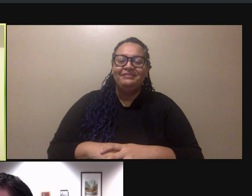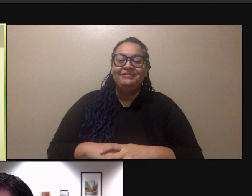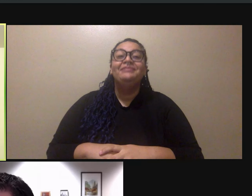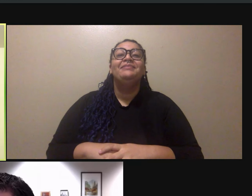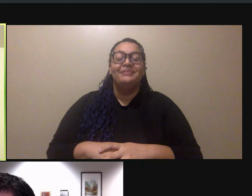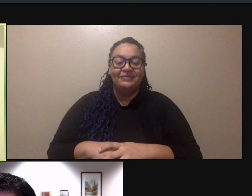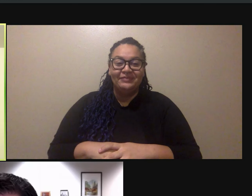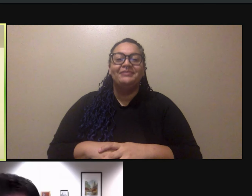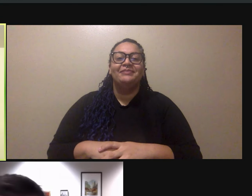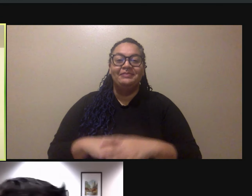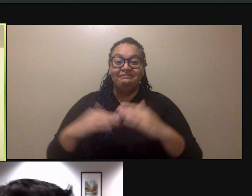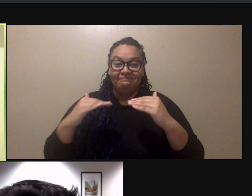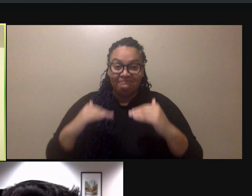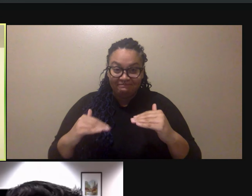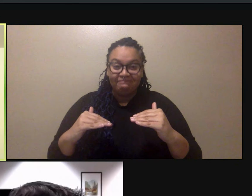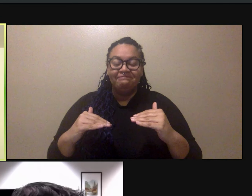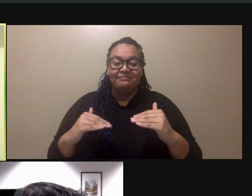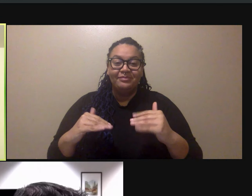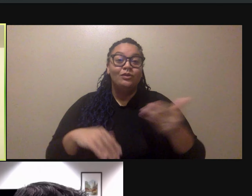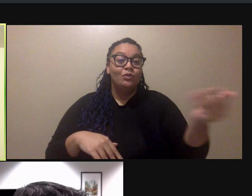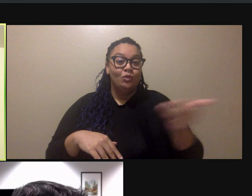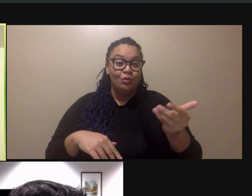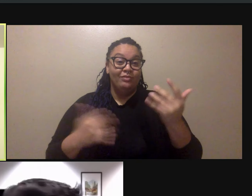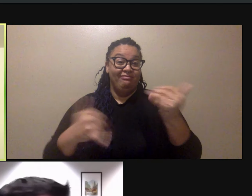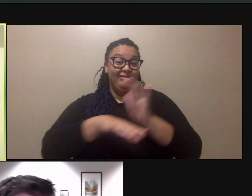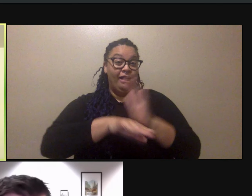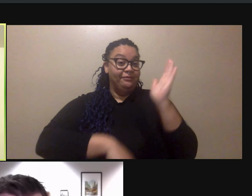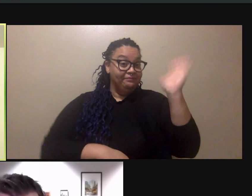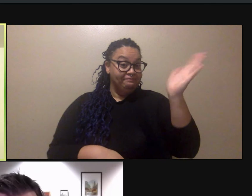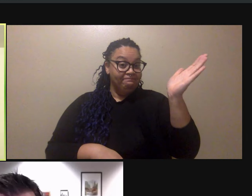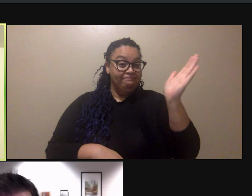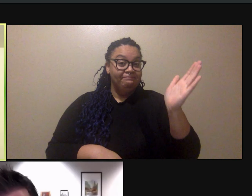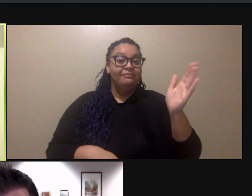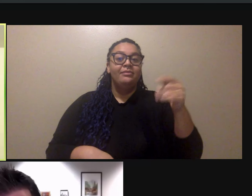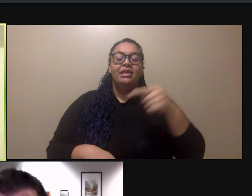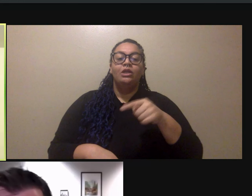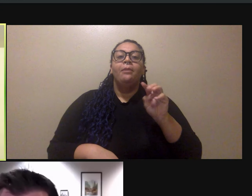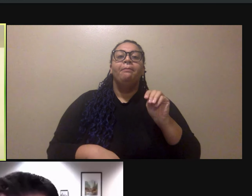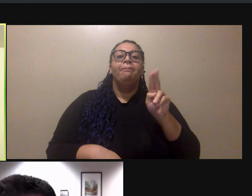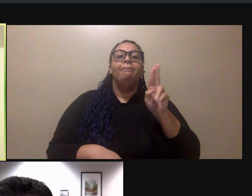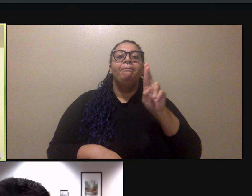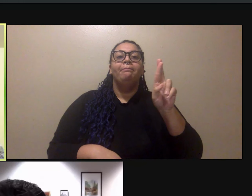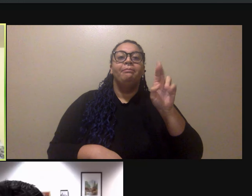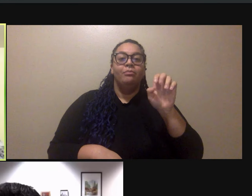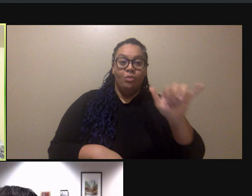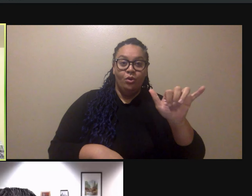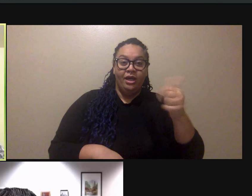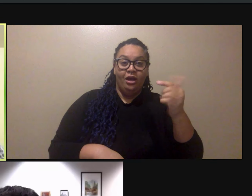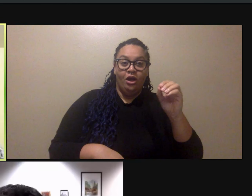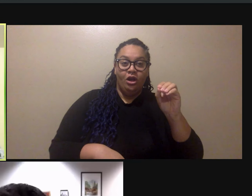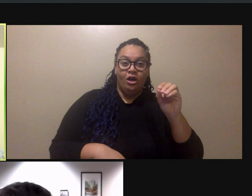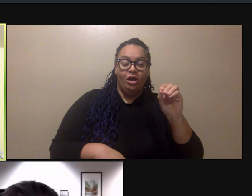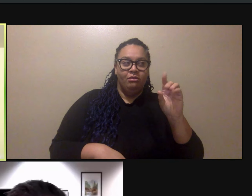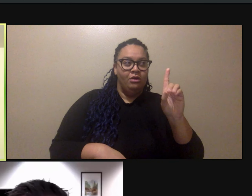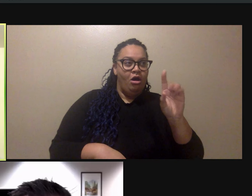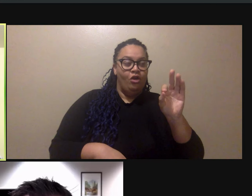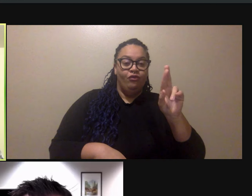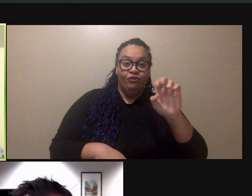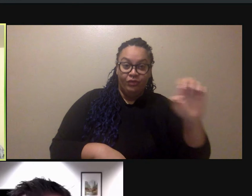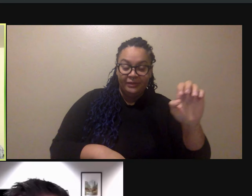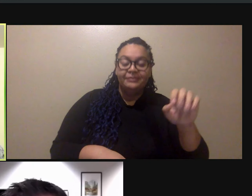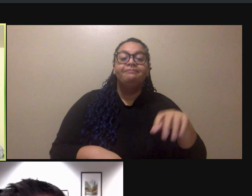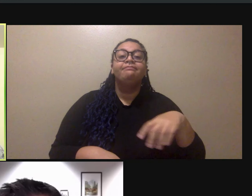And I would also like to introduce tonight's presenter. This is Murray Godfrey. He is a history professor at Central Oregon Community College,